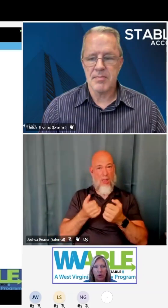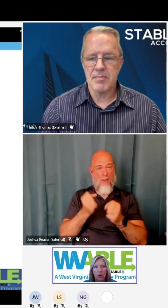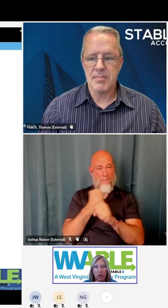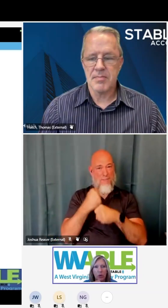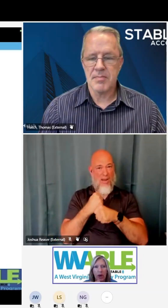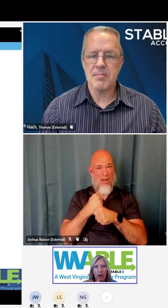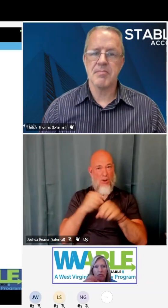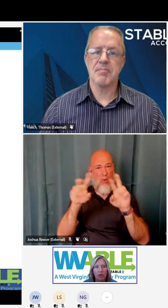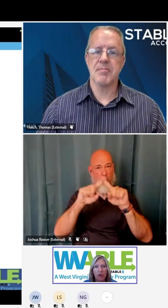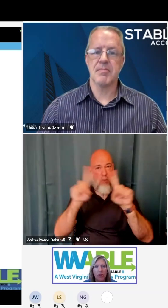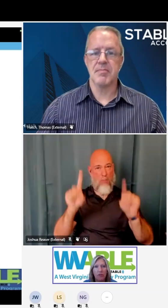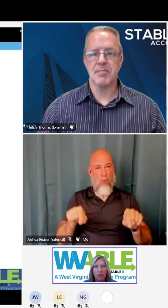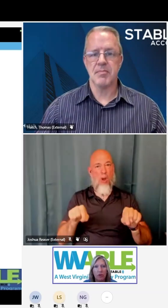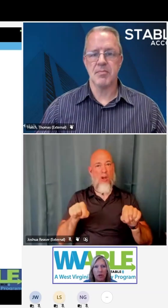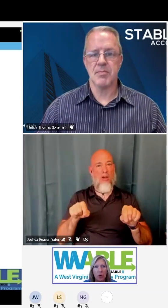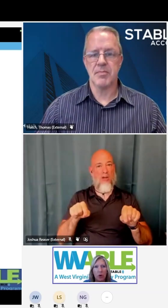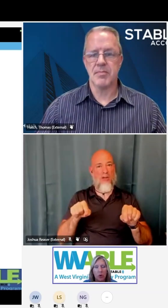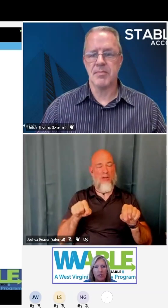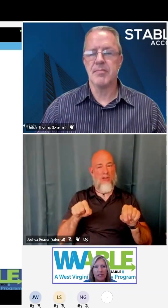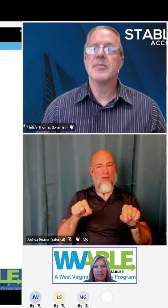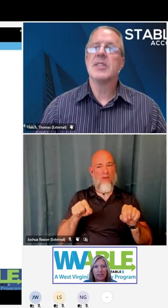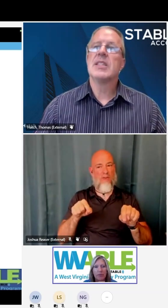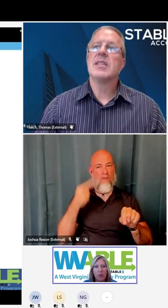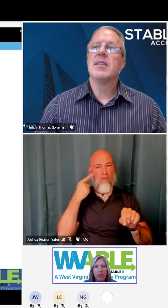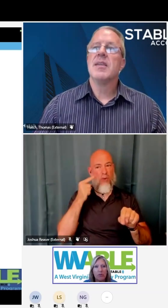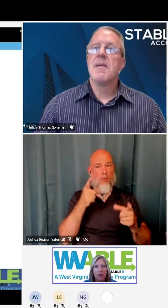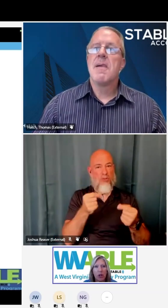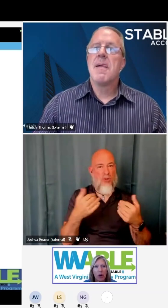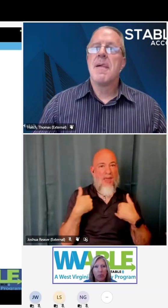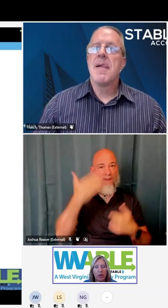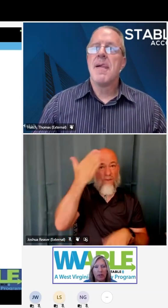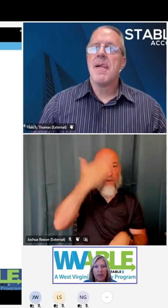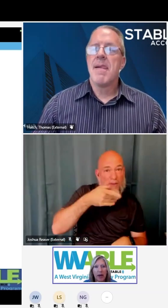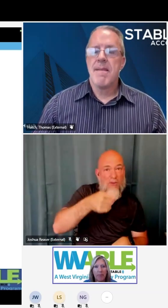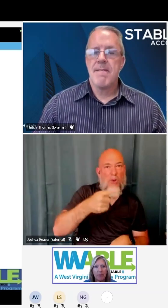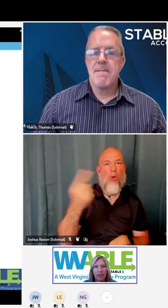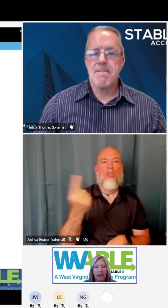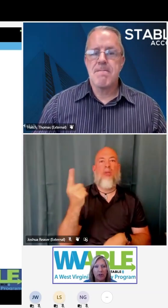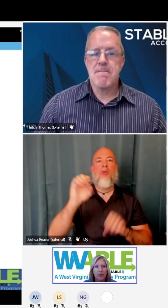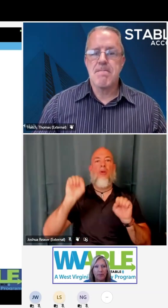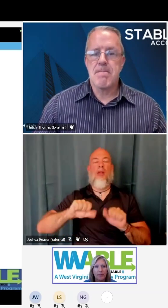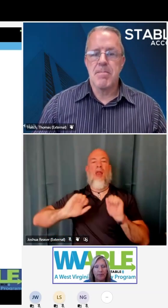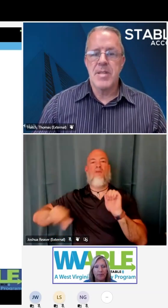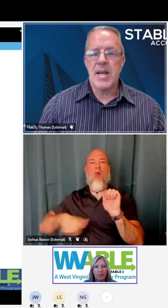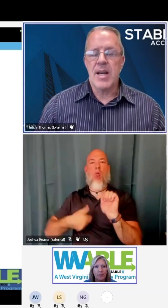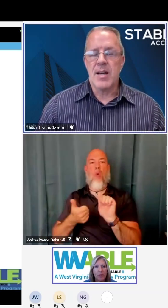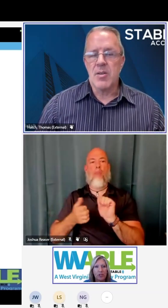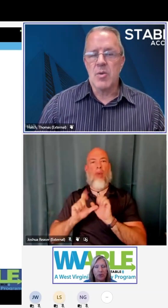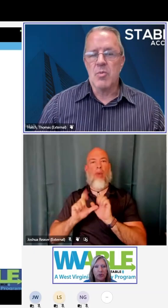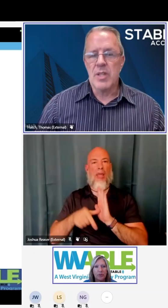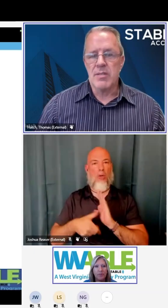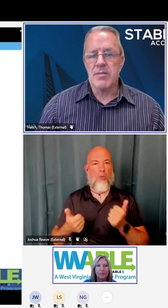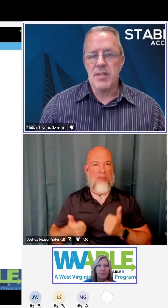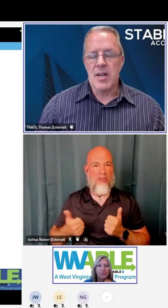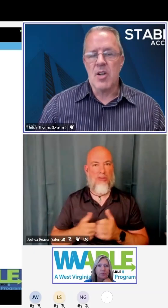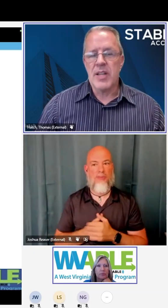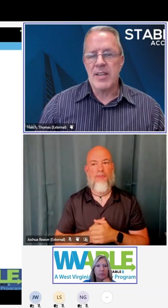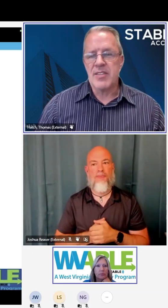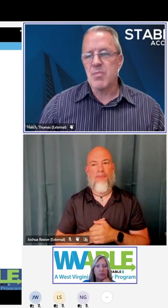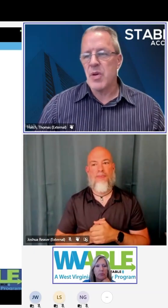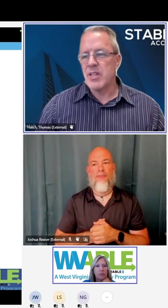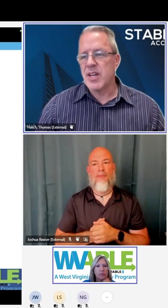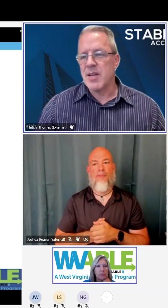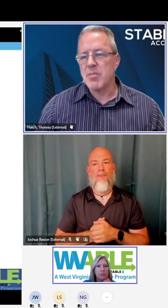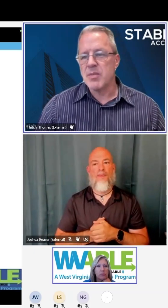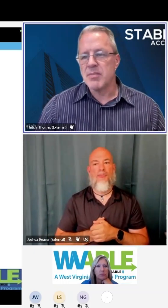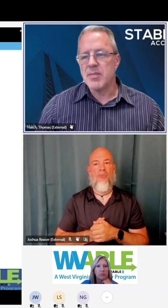within what you have in front of you? Or is that something we can follow up with them later? Yeah, at